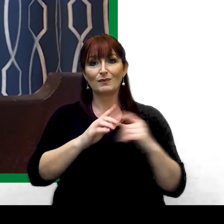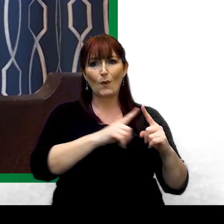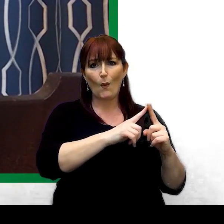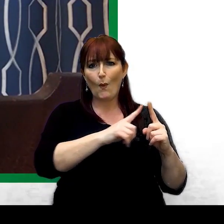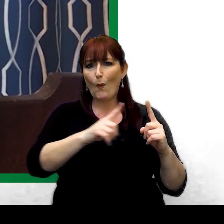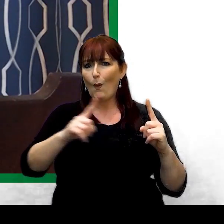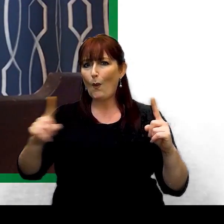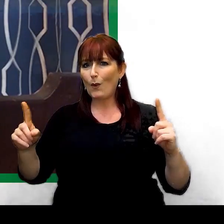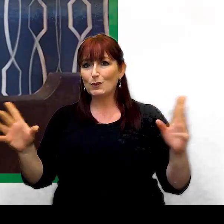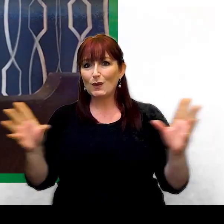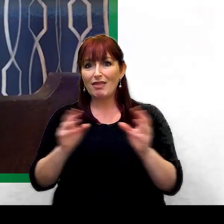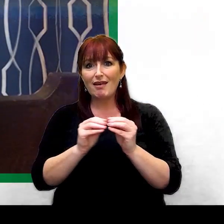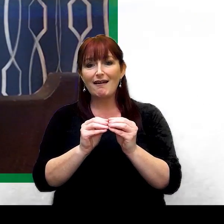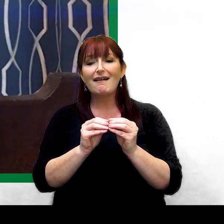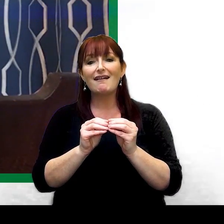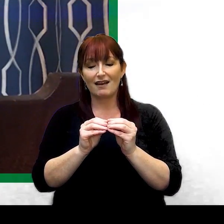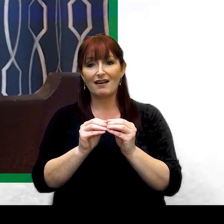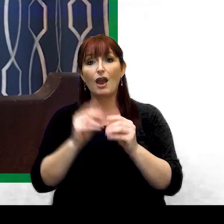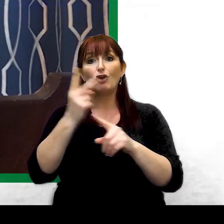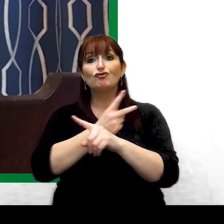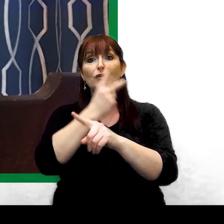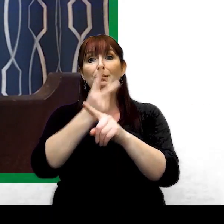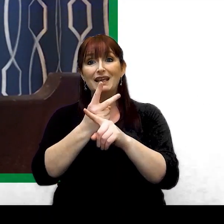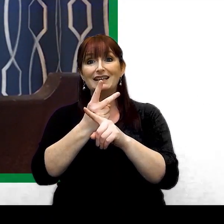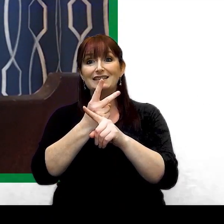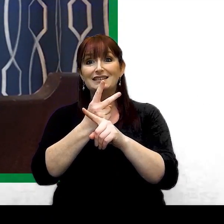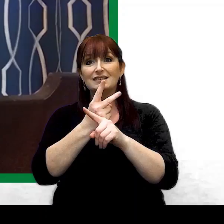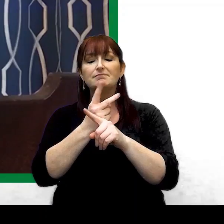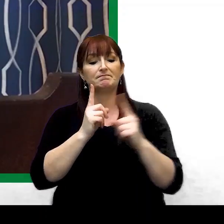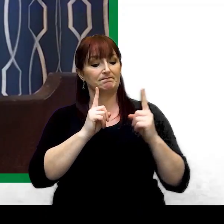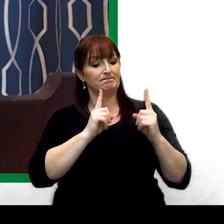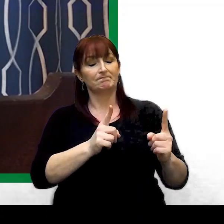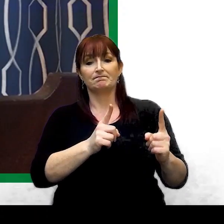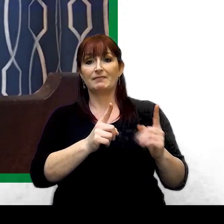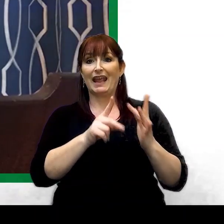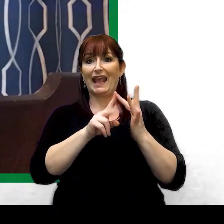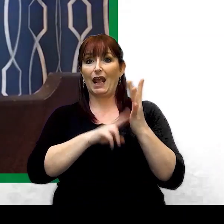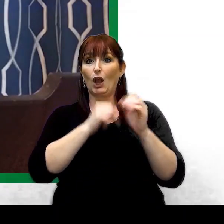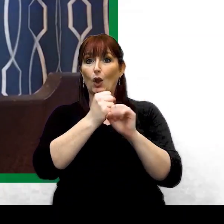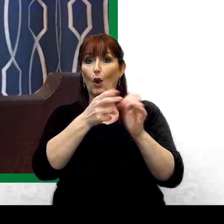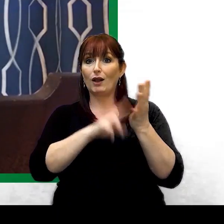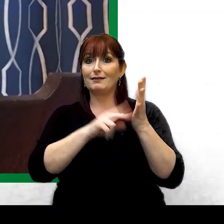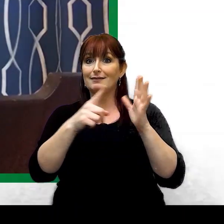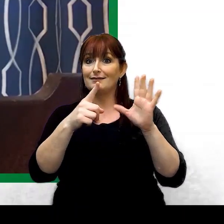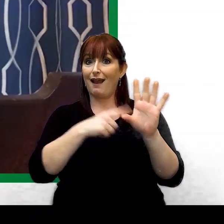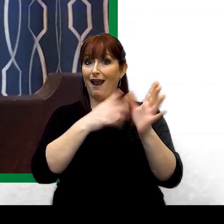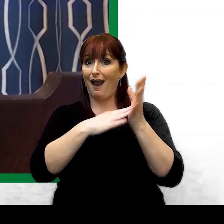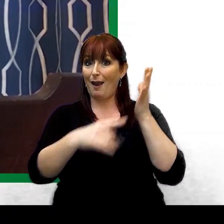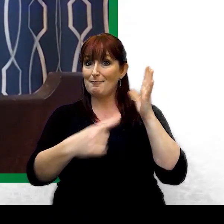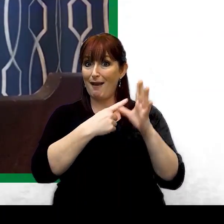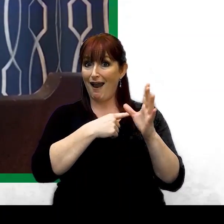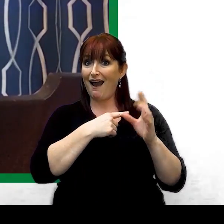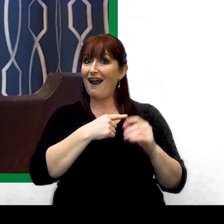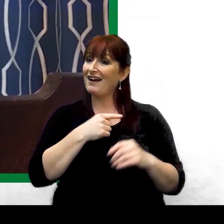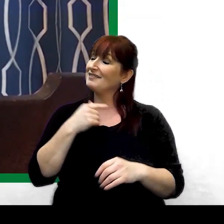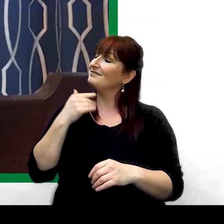Nengwe Namabala. Then we repeat Ingonyama, and that's the end of the song. So the end goes Ingonyama